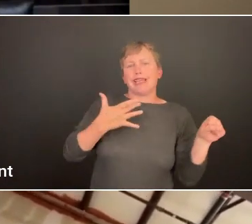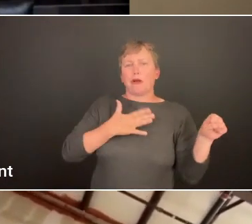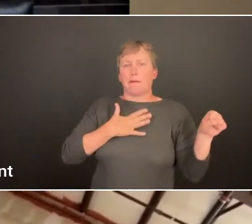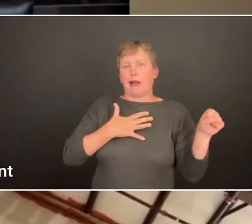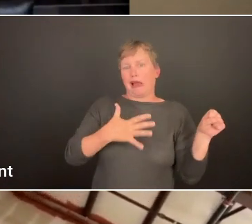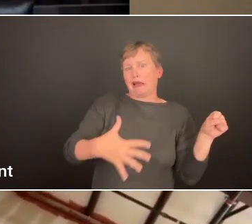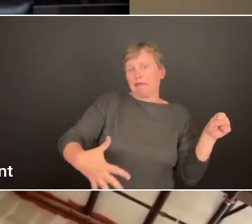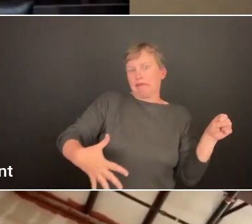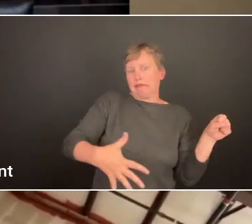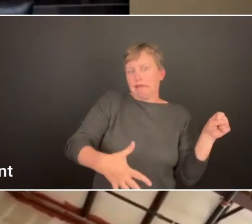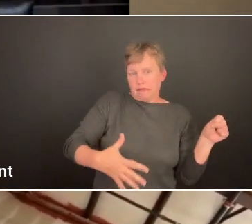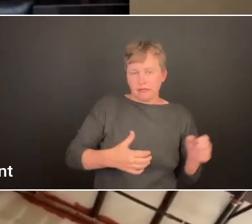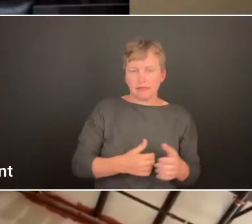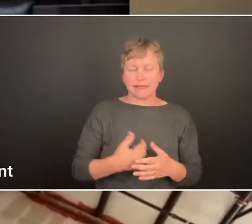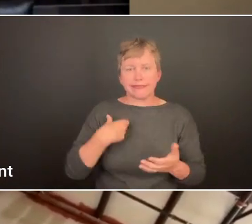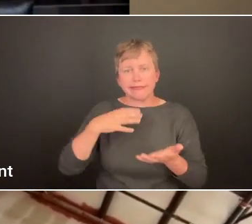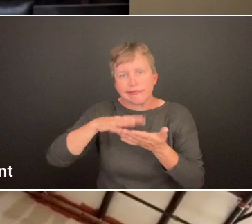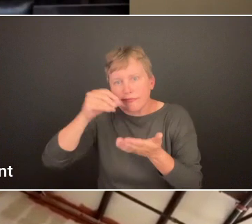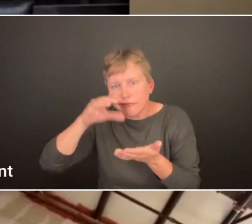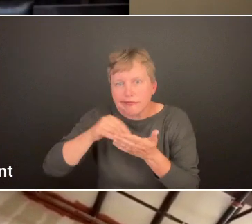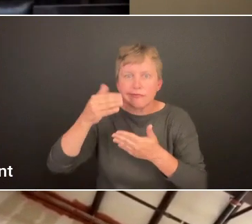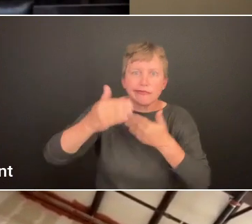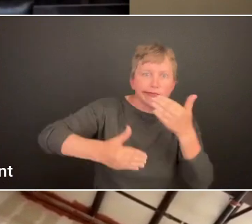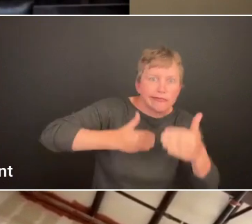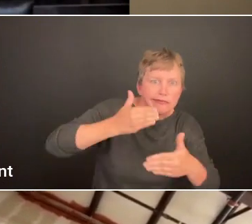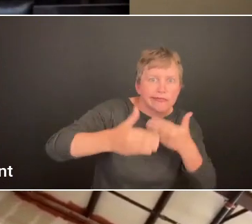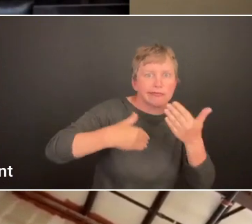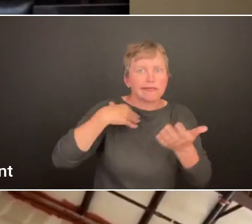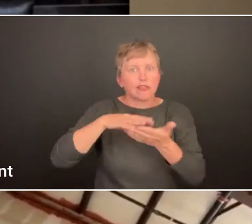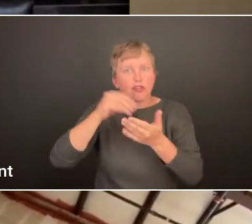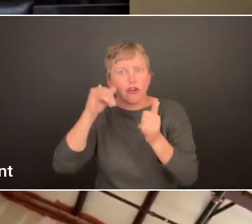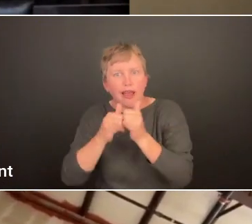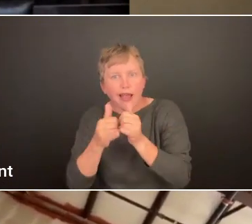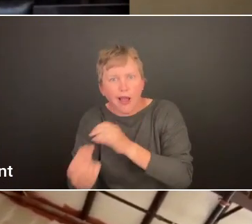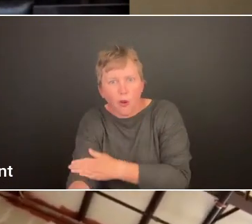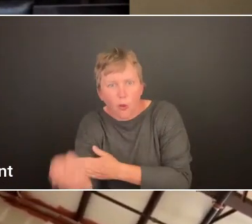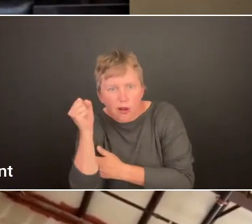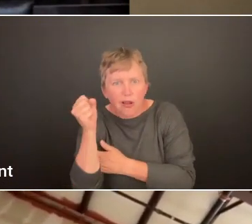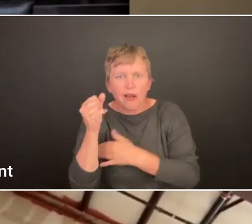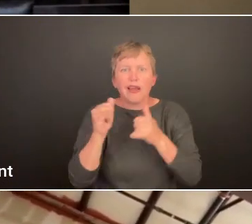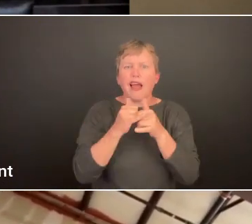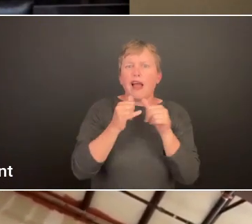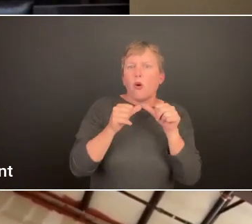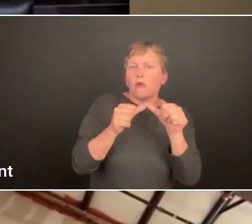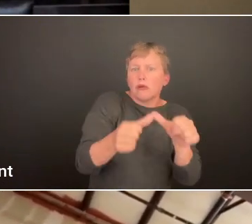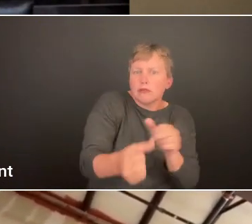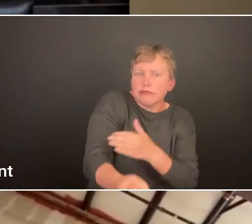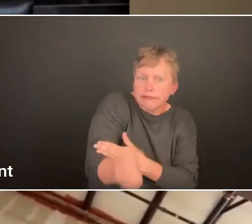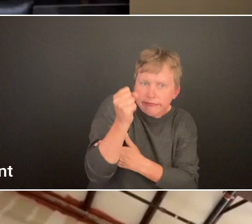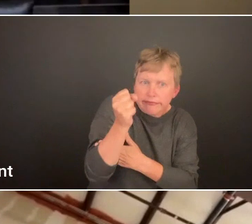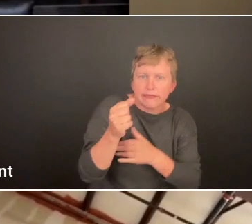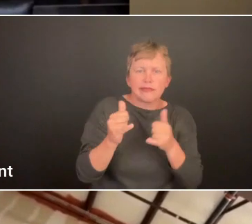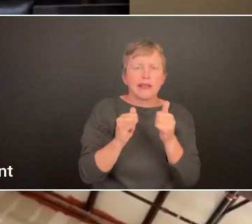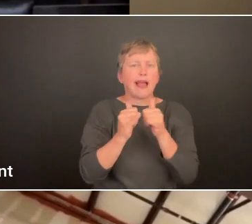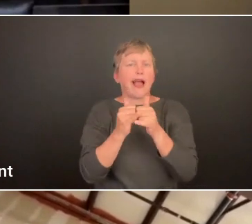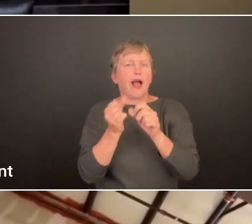you know, in that area, and it was a learning experience to